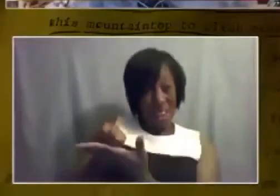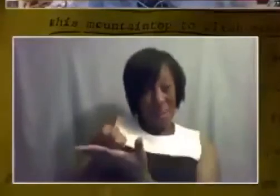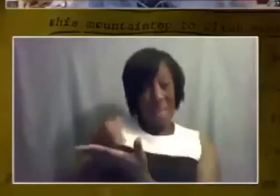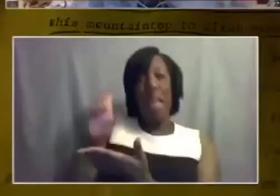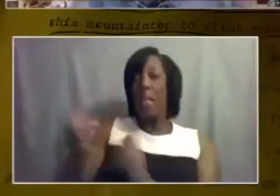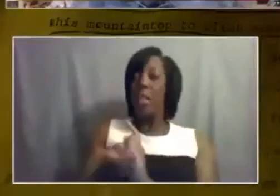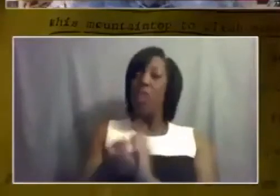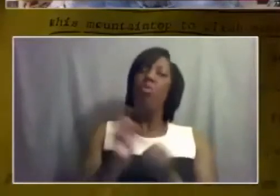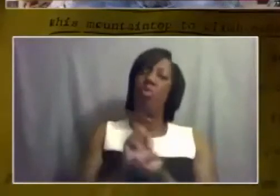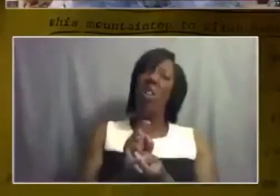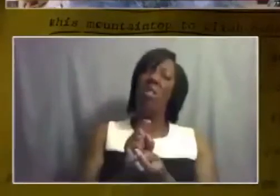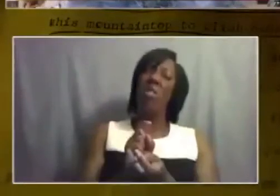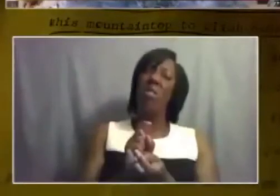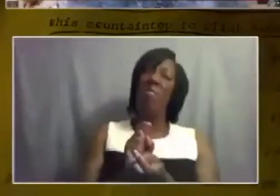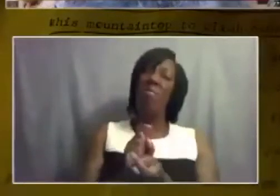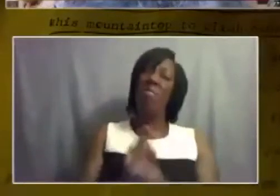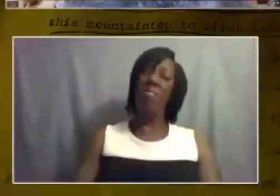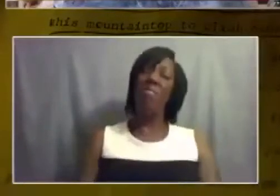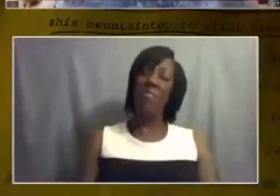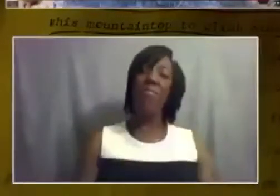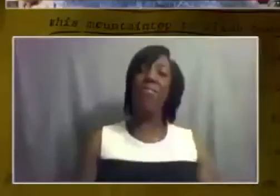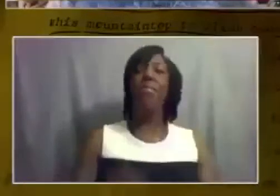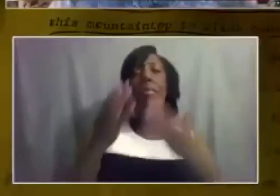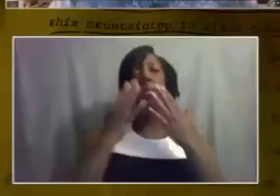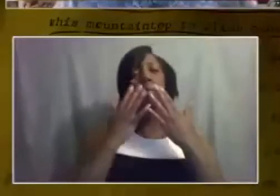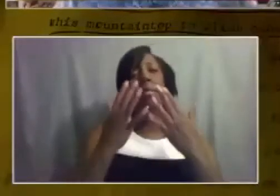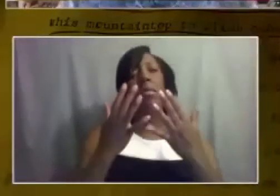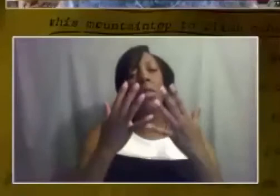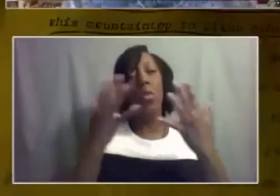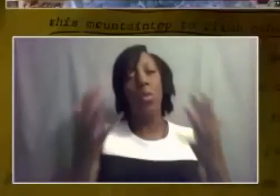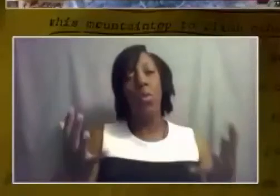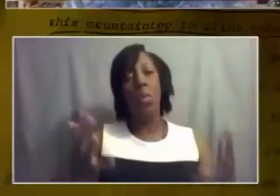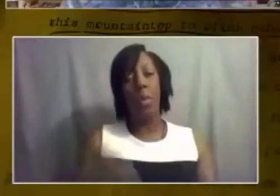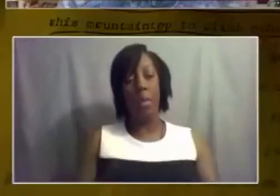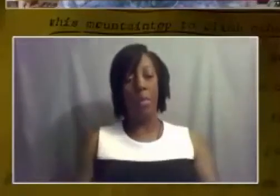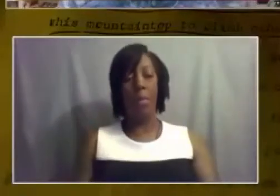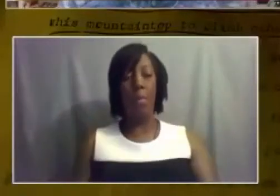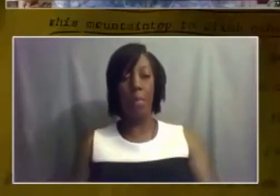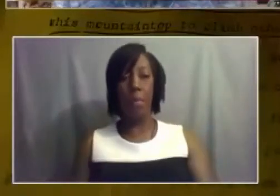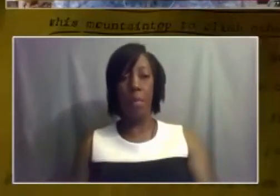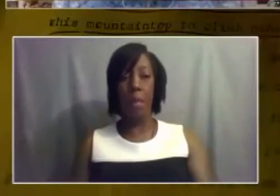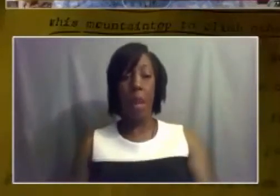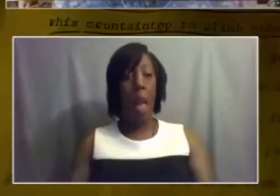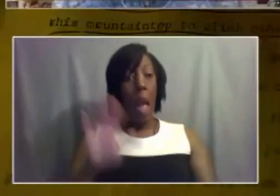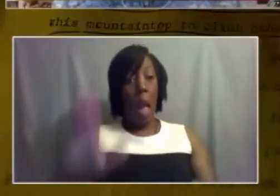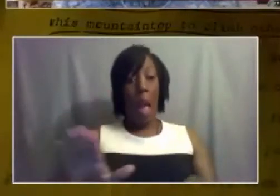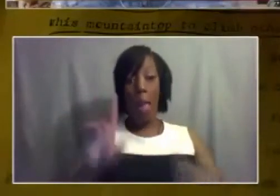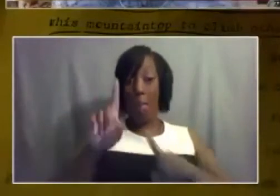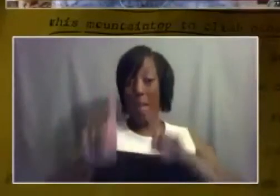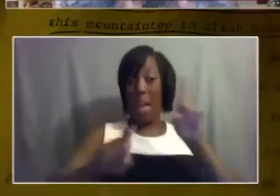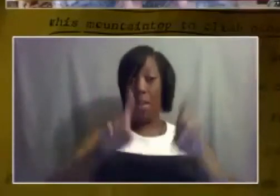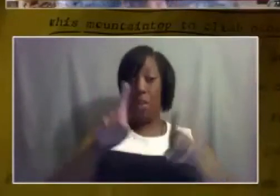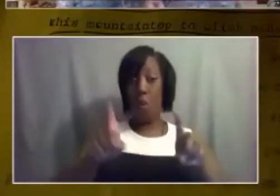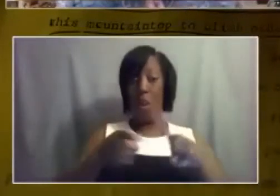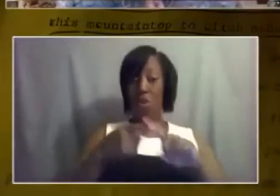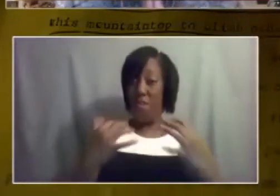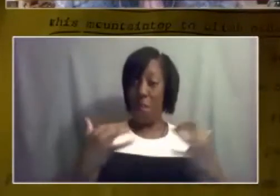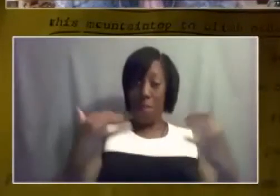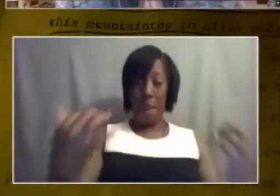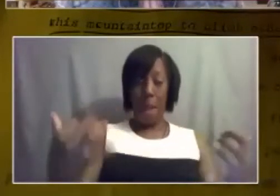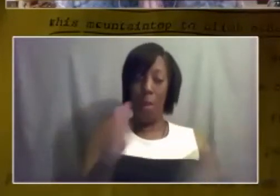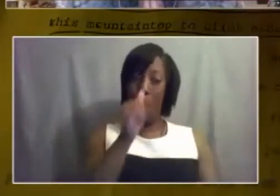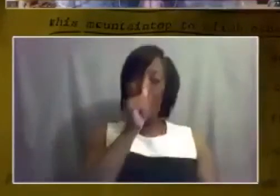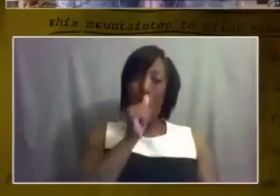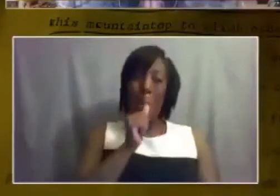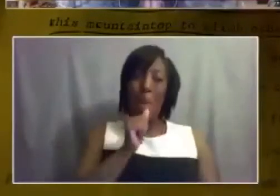Mm-hmm. Thank you so much. So I'm going to shift now to the questions that have come from the audience. People have been patiently listening